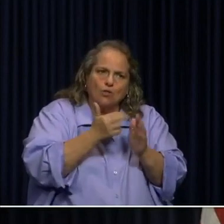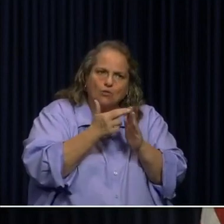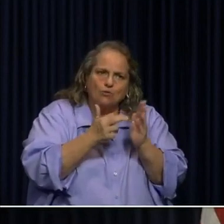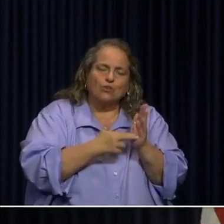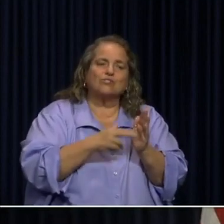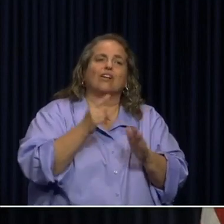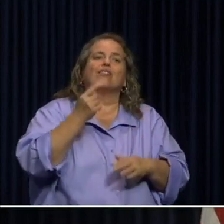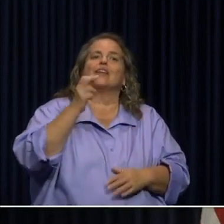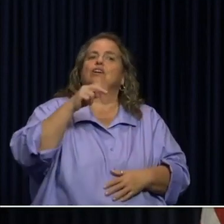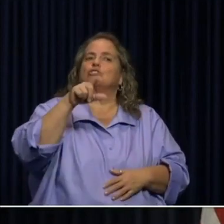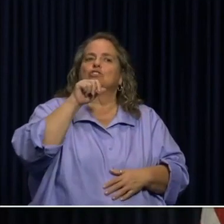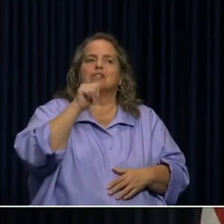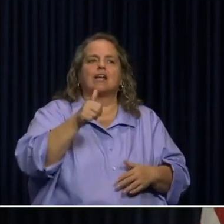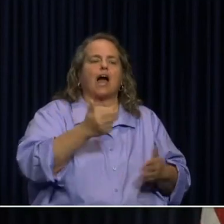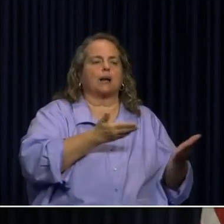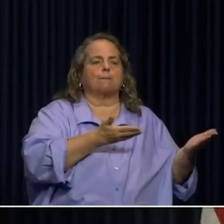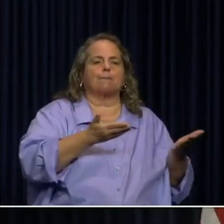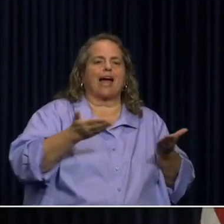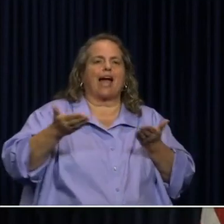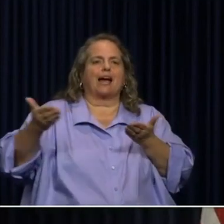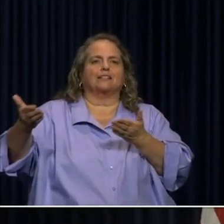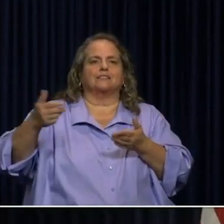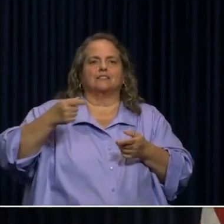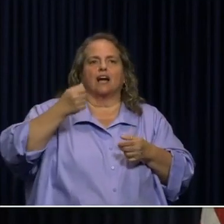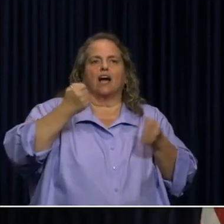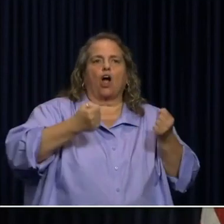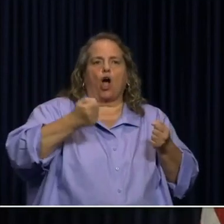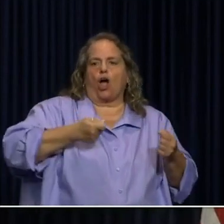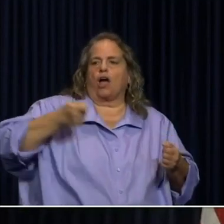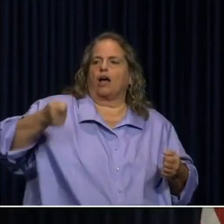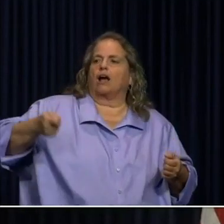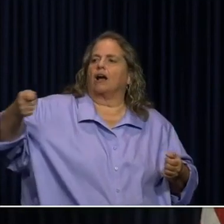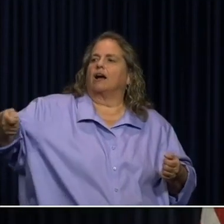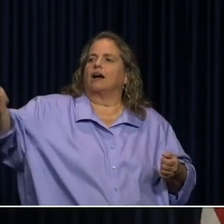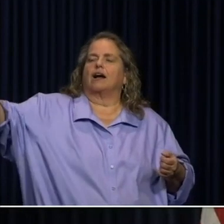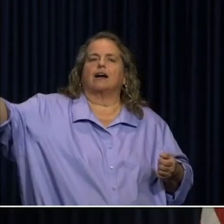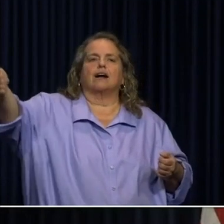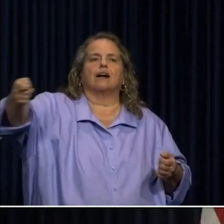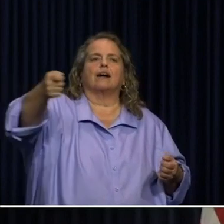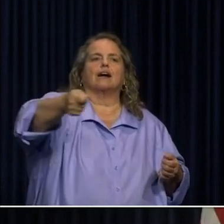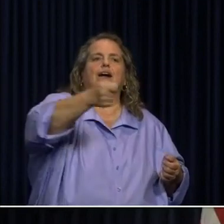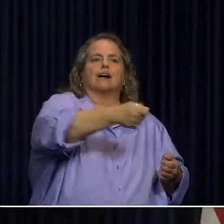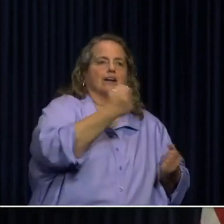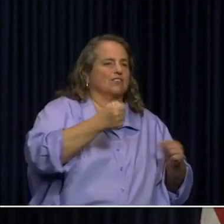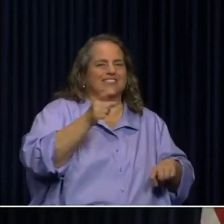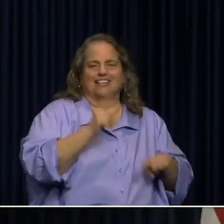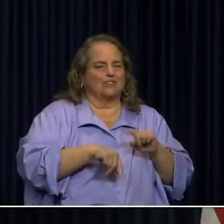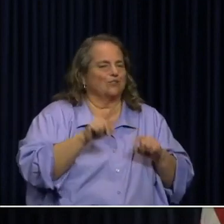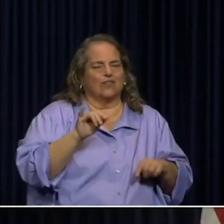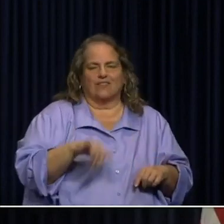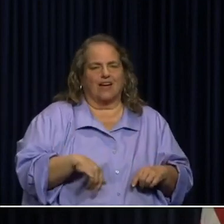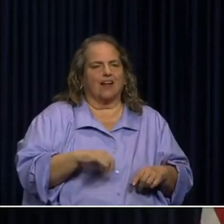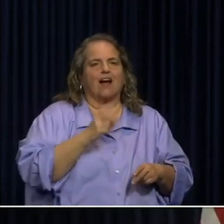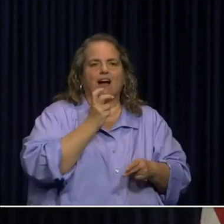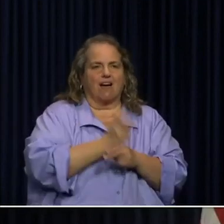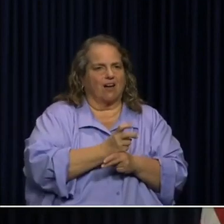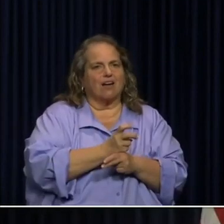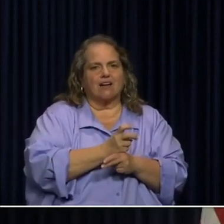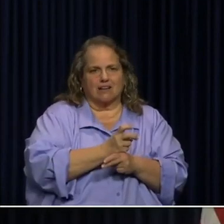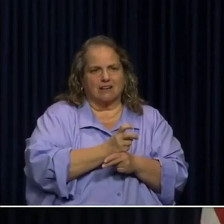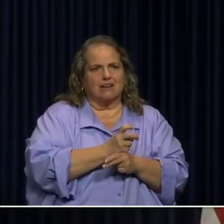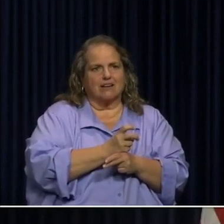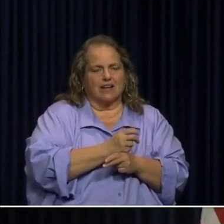then we shouldn't be passing anything inside and outside the car. I know that's hard. Communion's very important